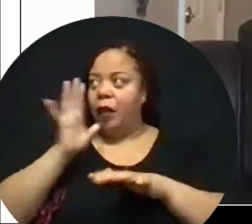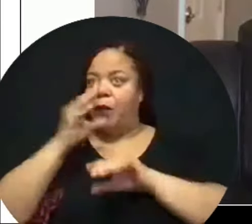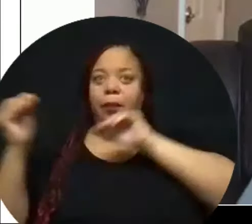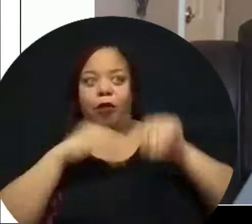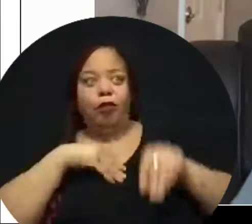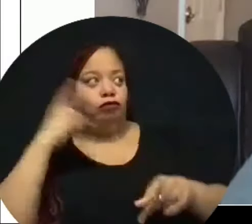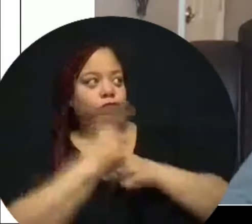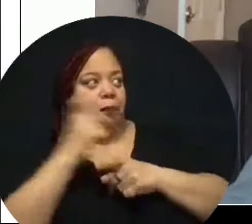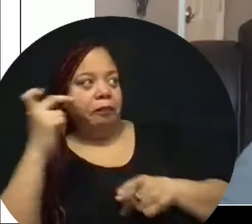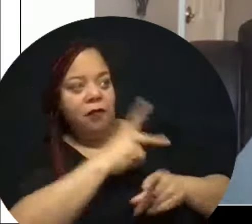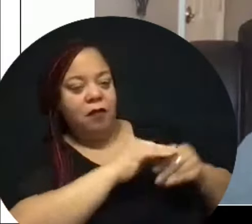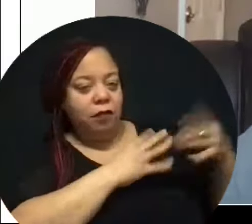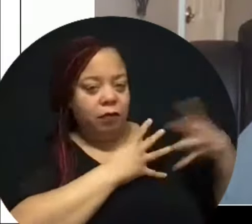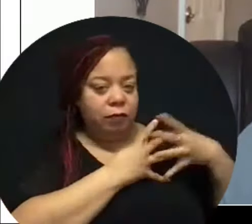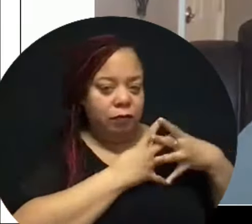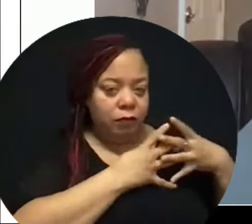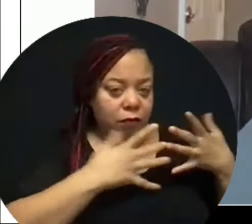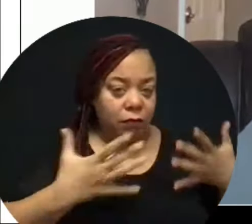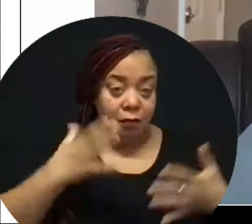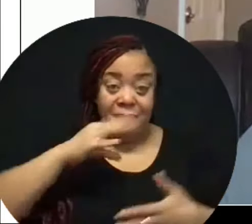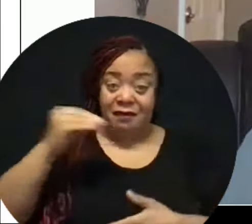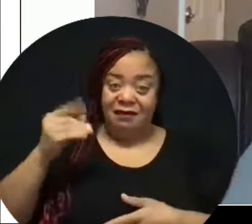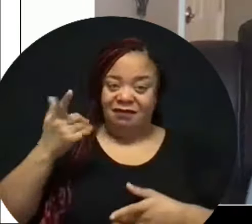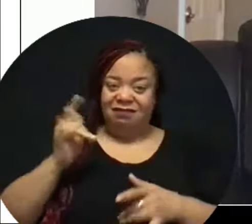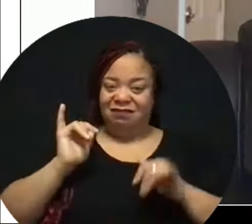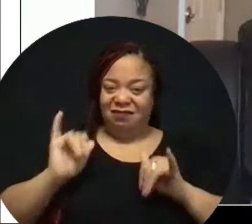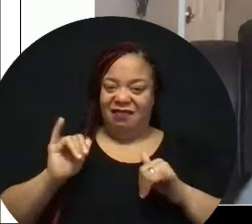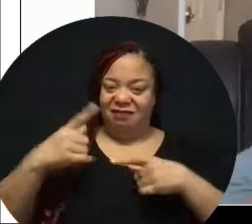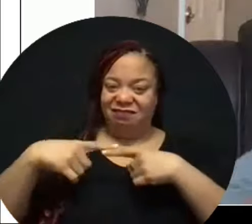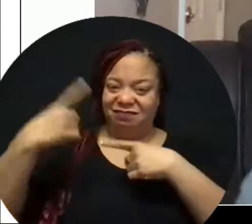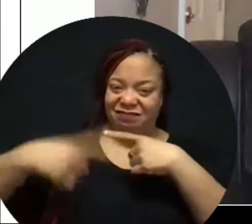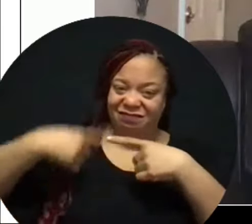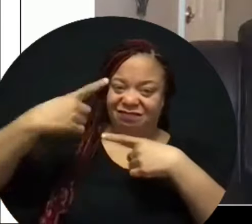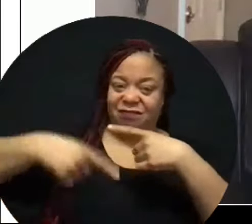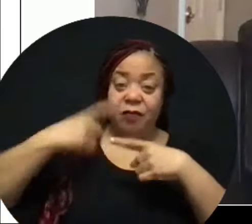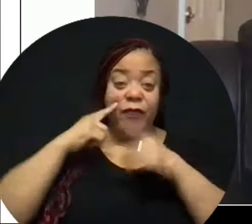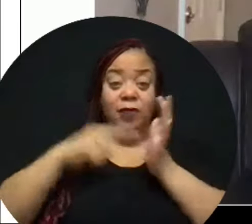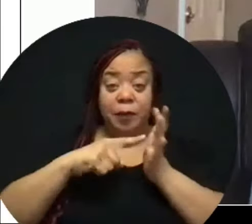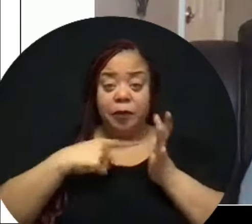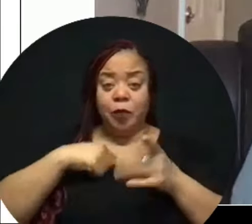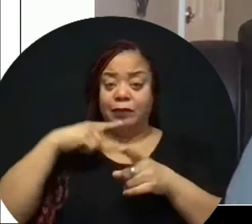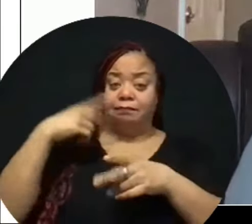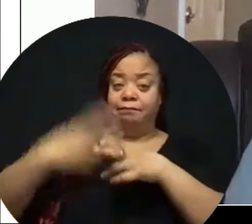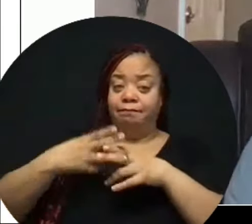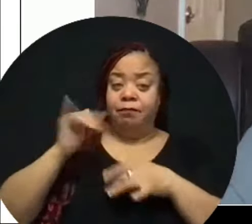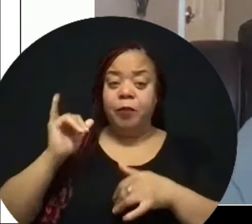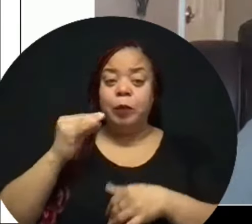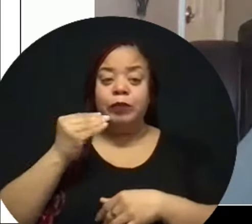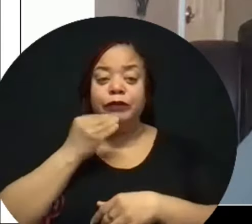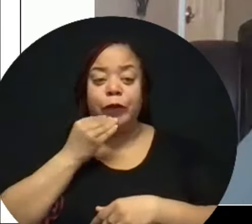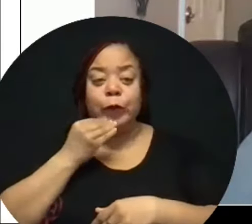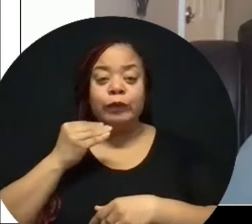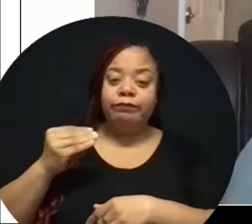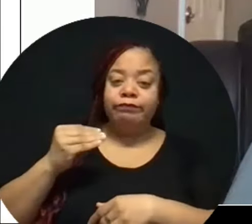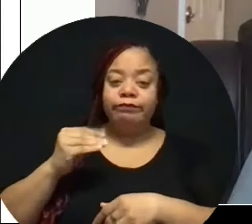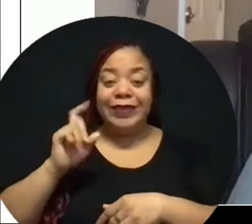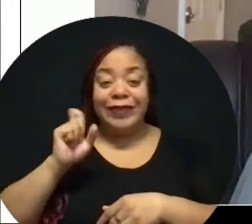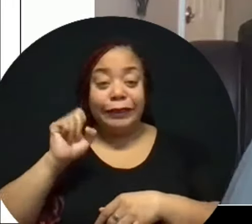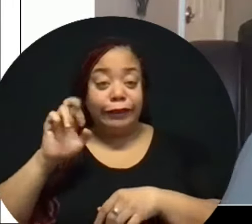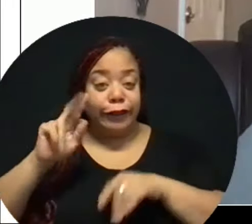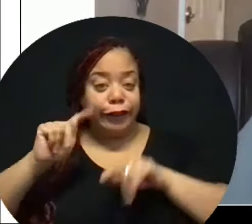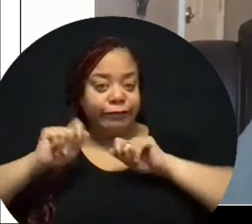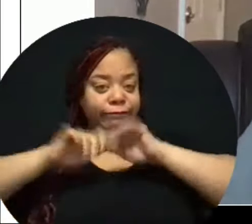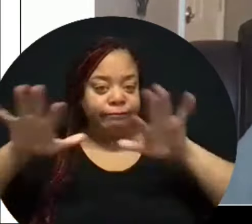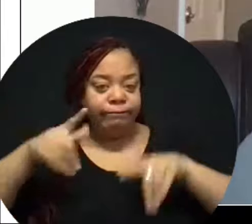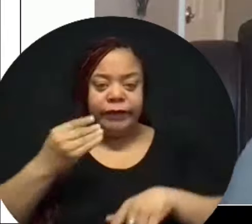have a car, or you can hustle, buy a car, go buy food other places. And then by hustling, you end up getting locked up eventually and going back to prison. And